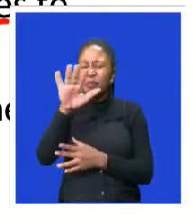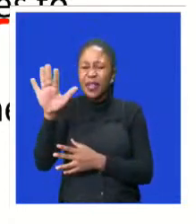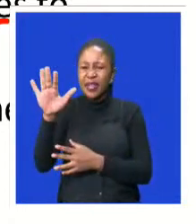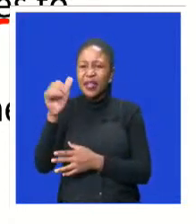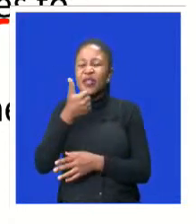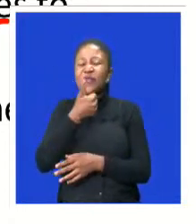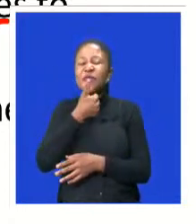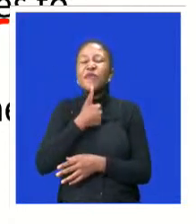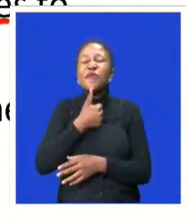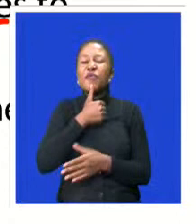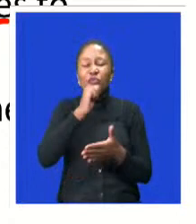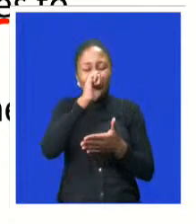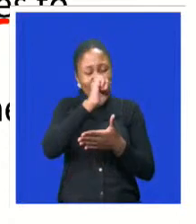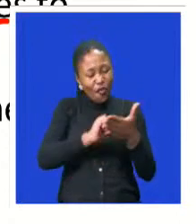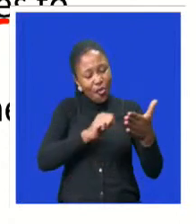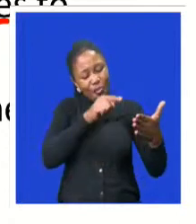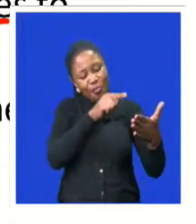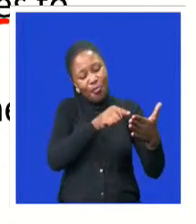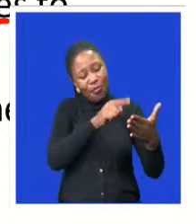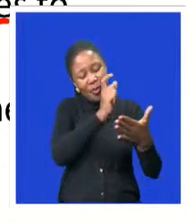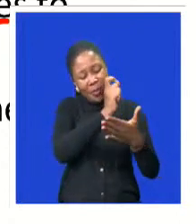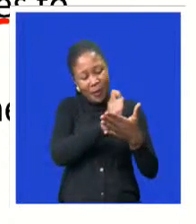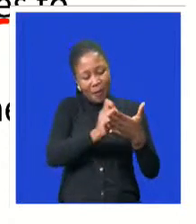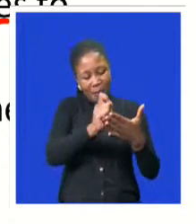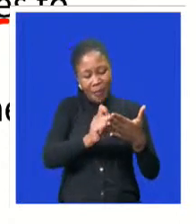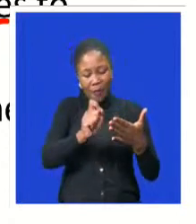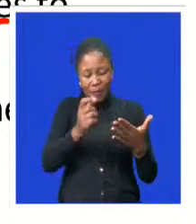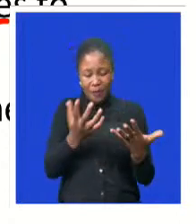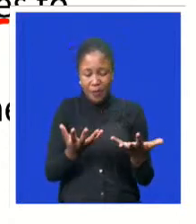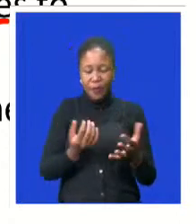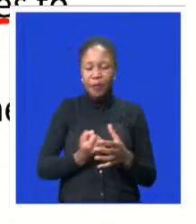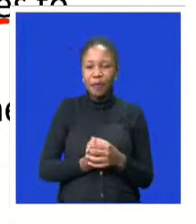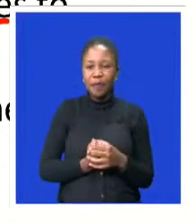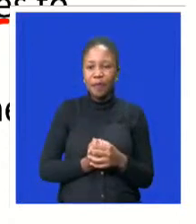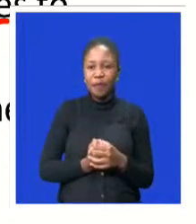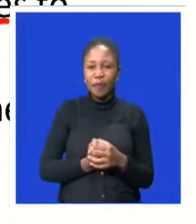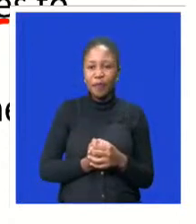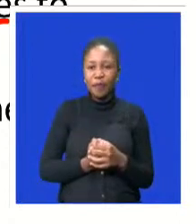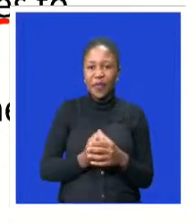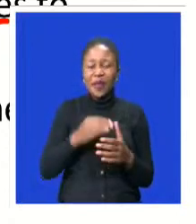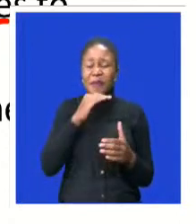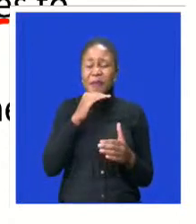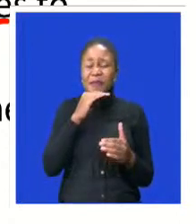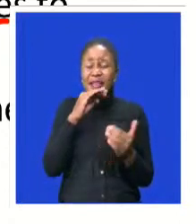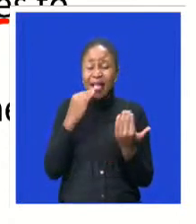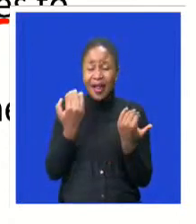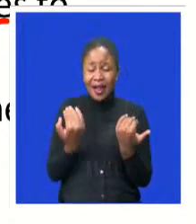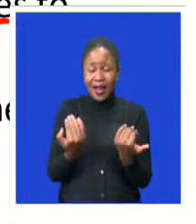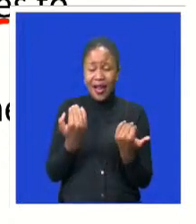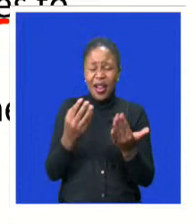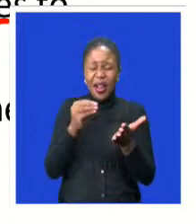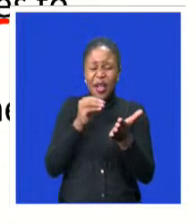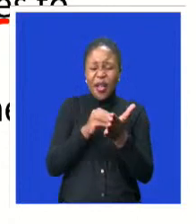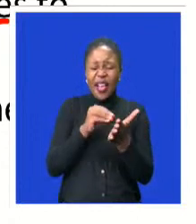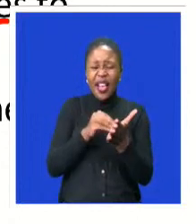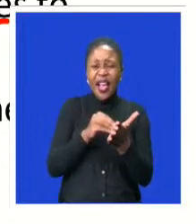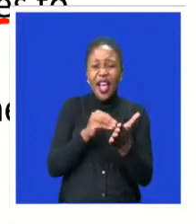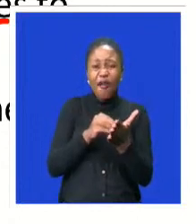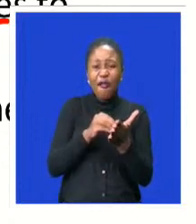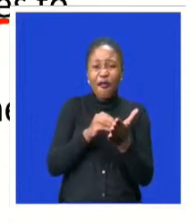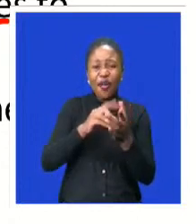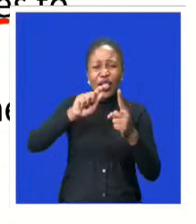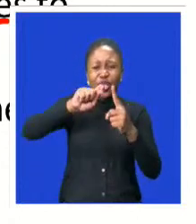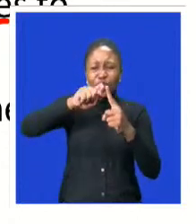particular writing. So there are some useful tools that are used to benefit you in